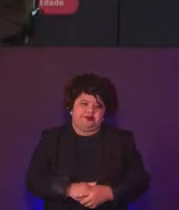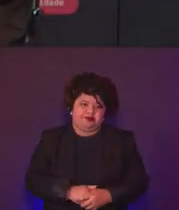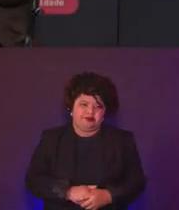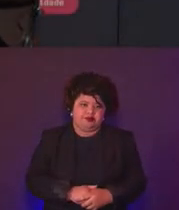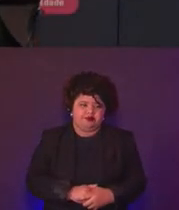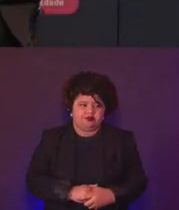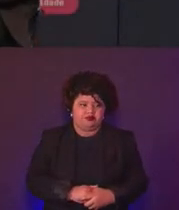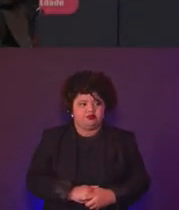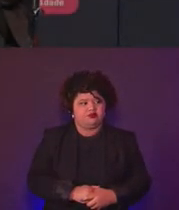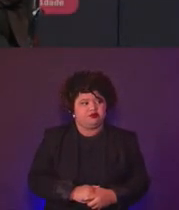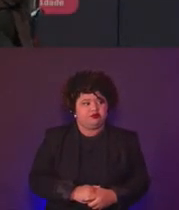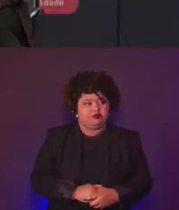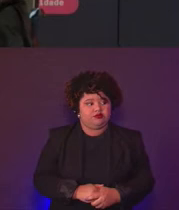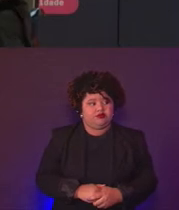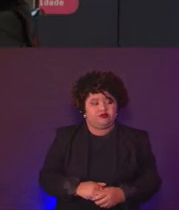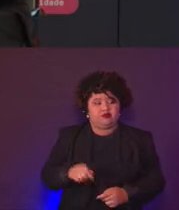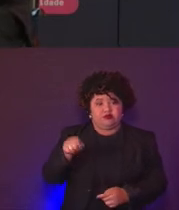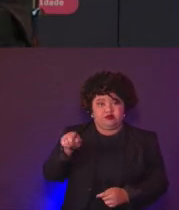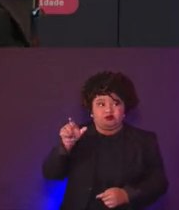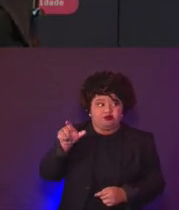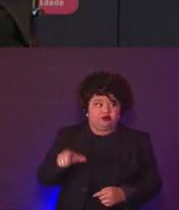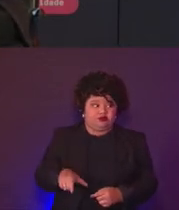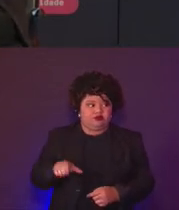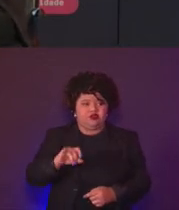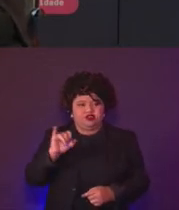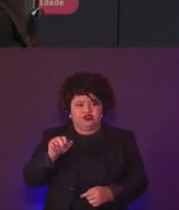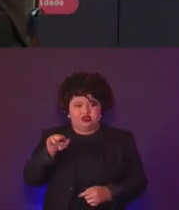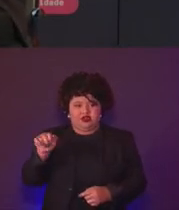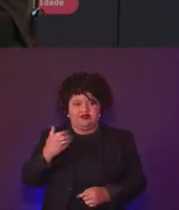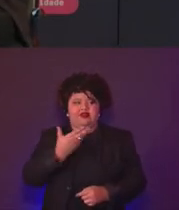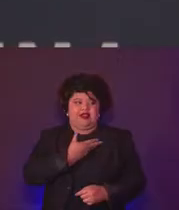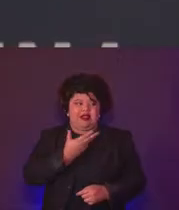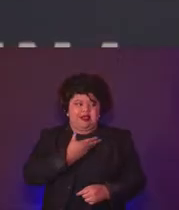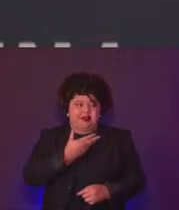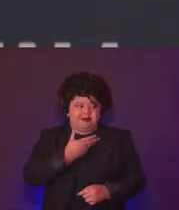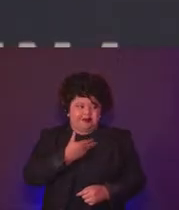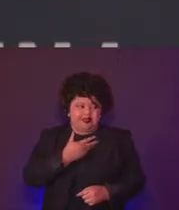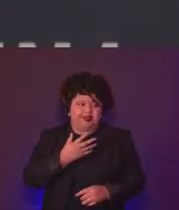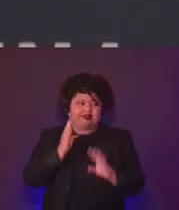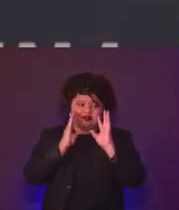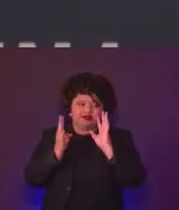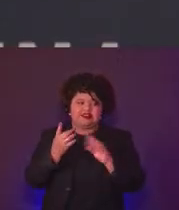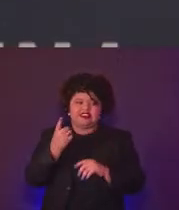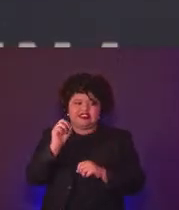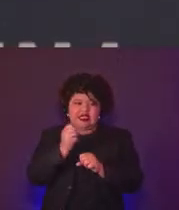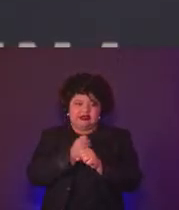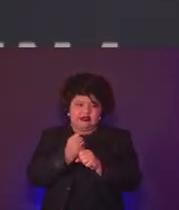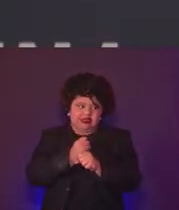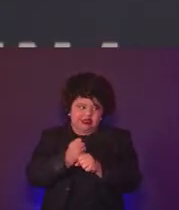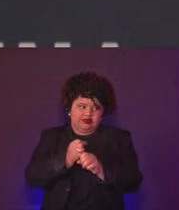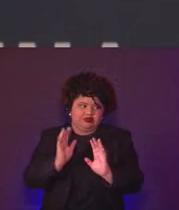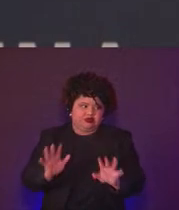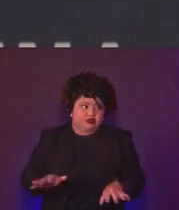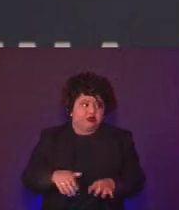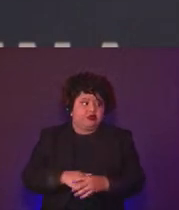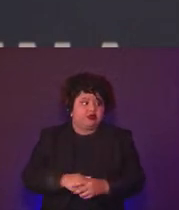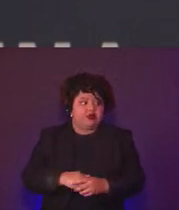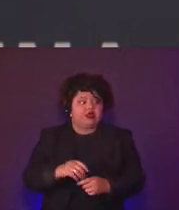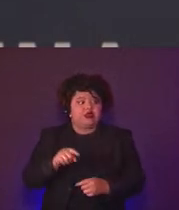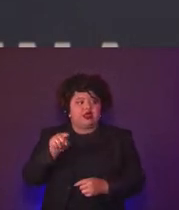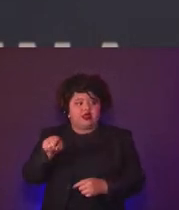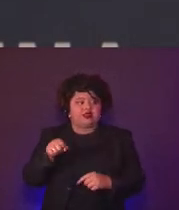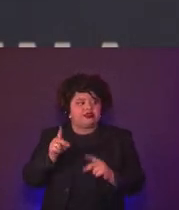Yeah, Jennifer is my friend on Facebook for more than 10 years, and I had never seen her face before this